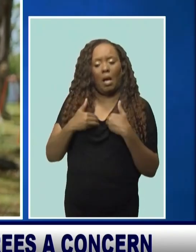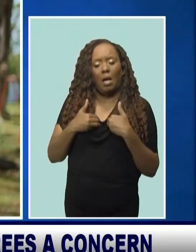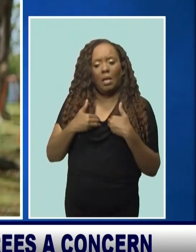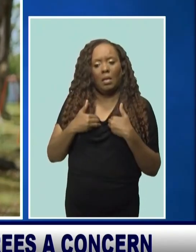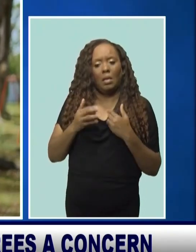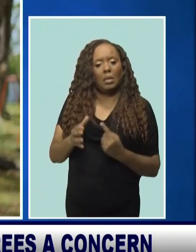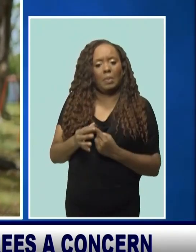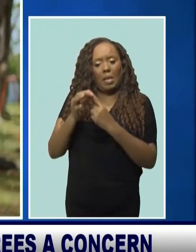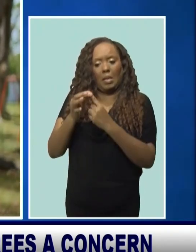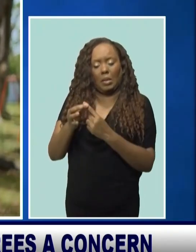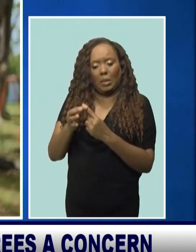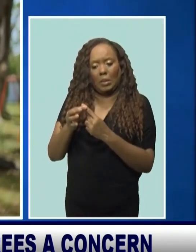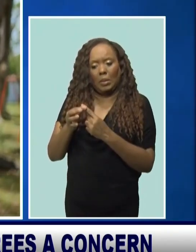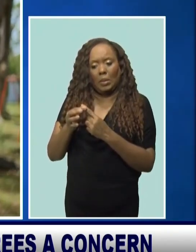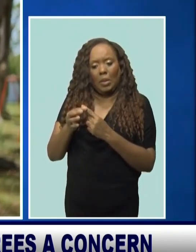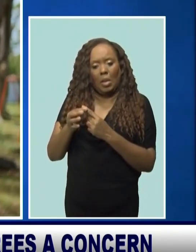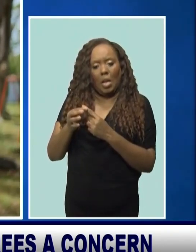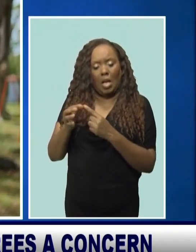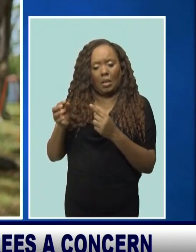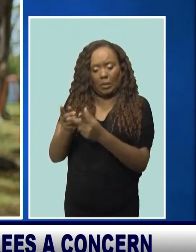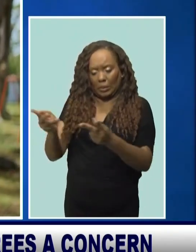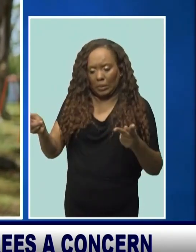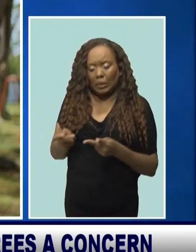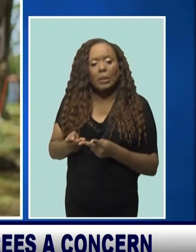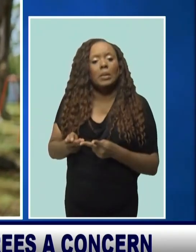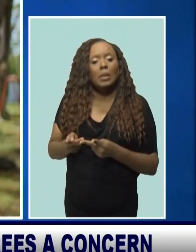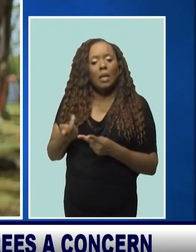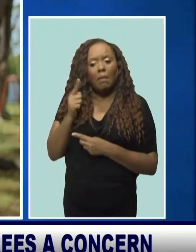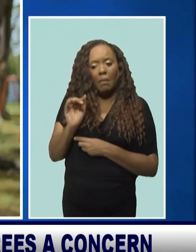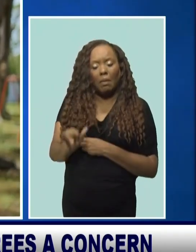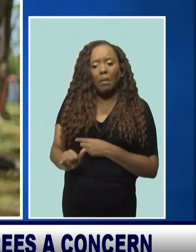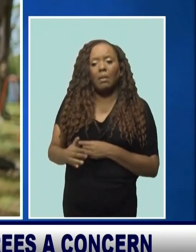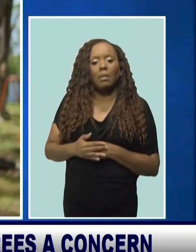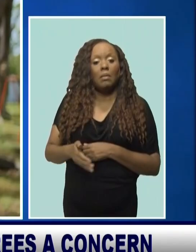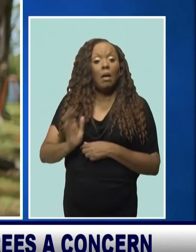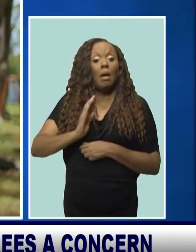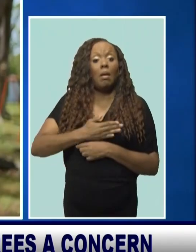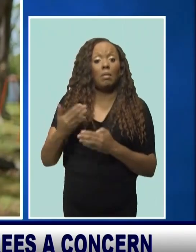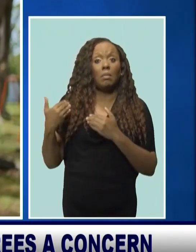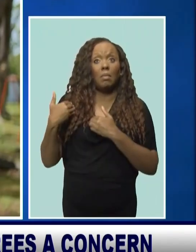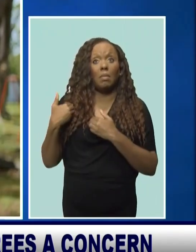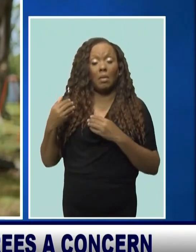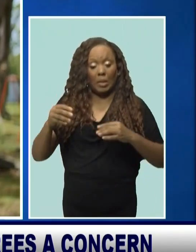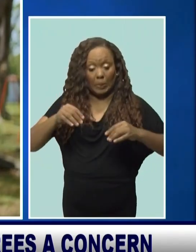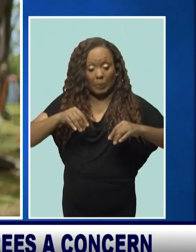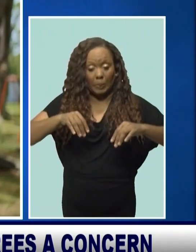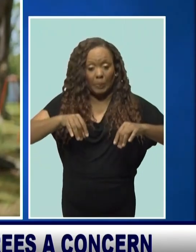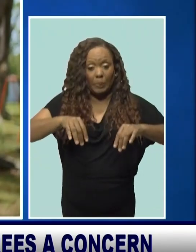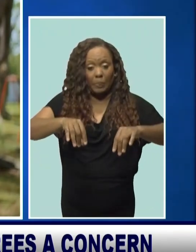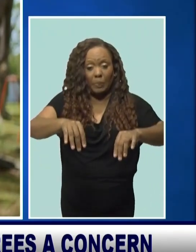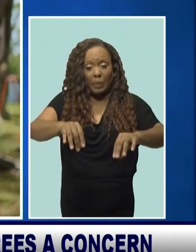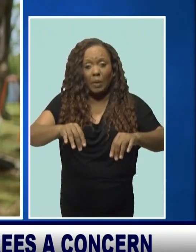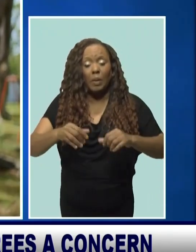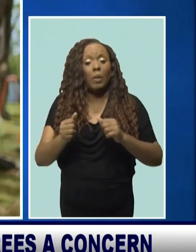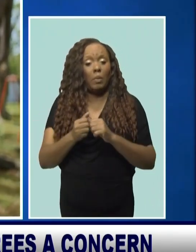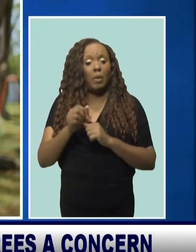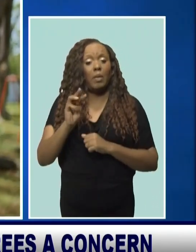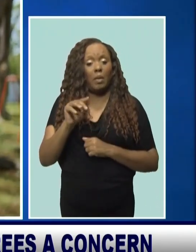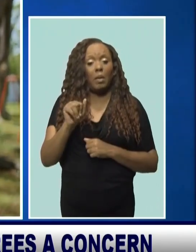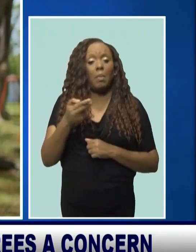that our duty now is to get now back to reforestating Barbados with